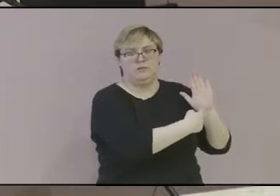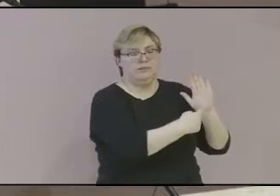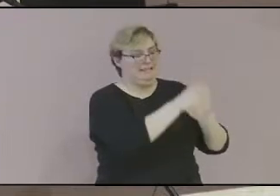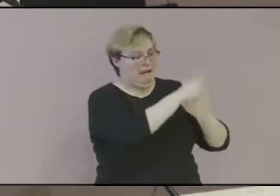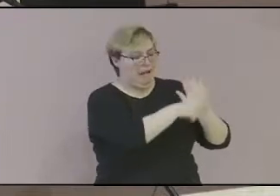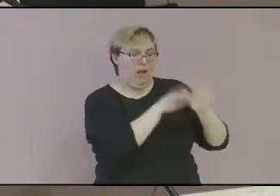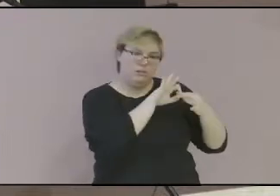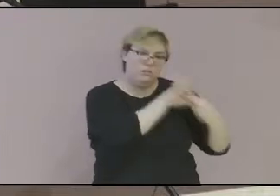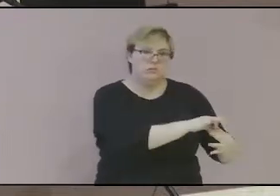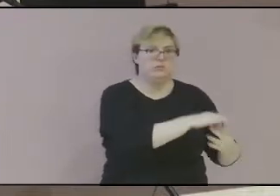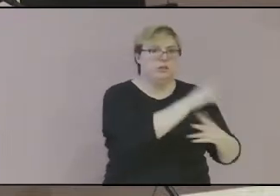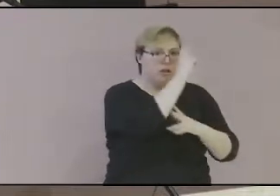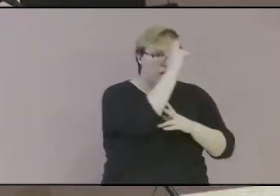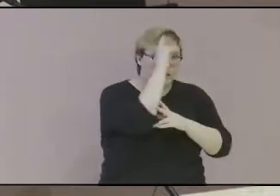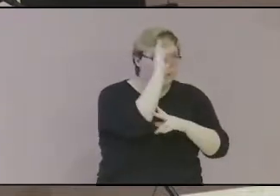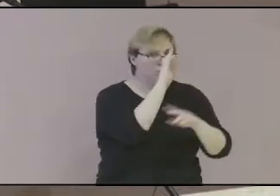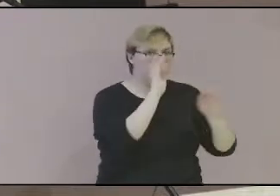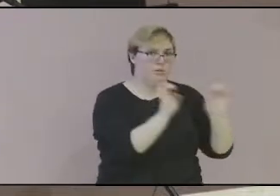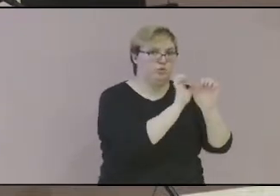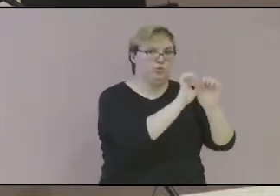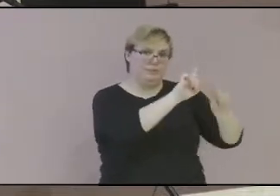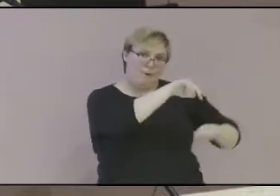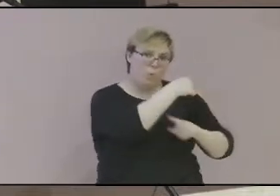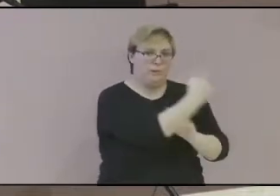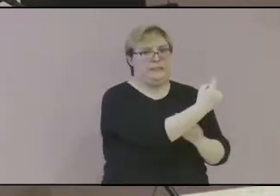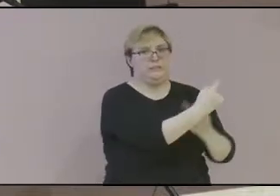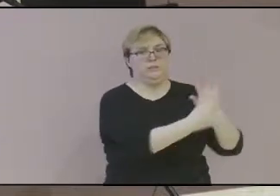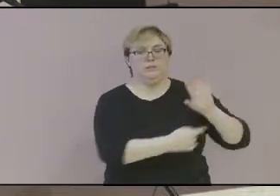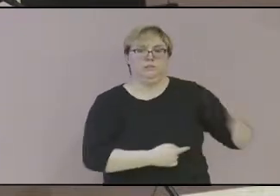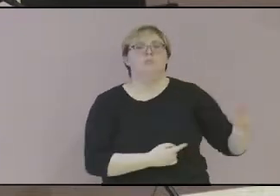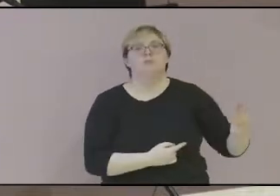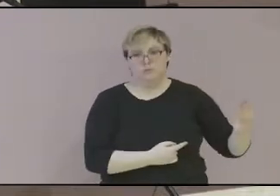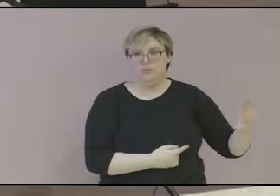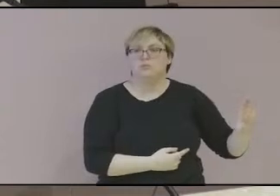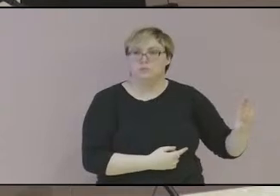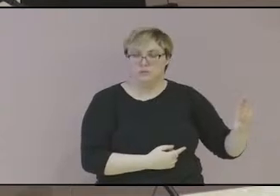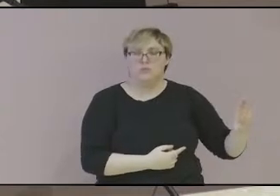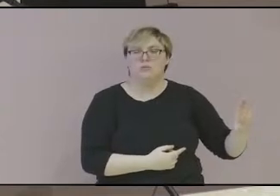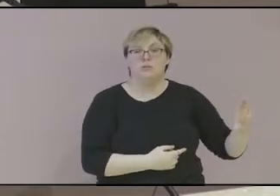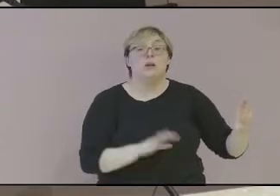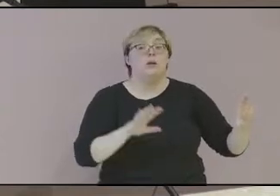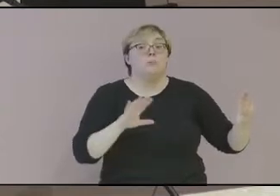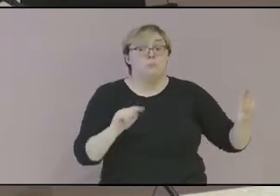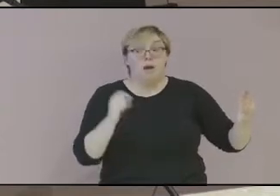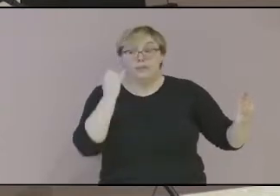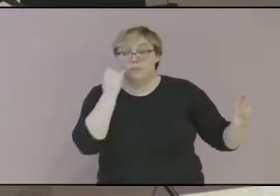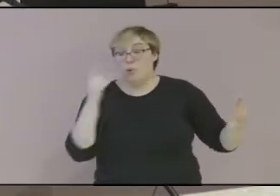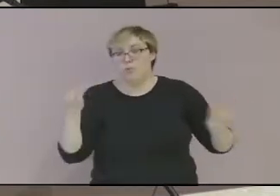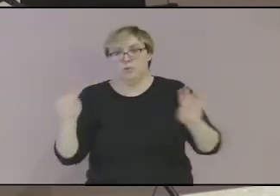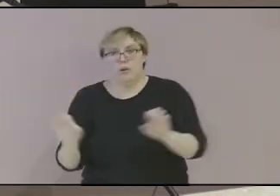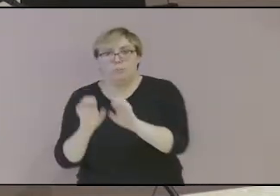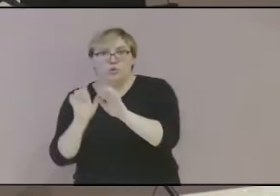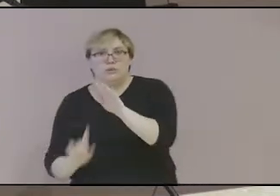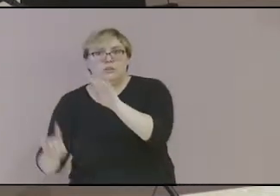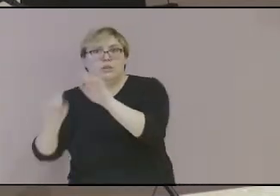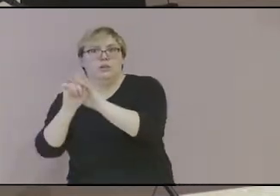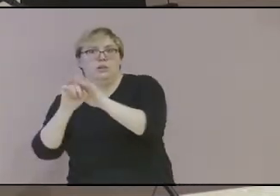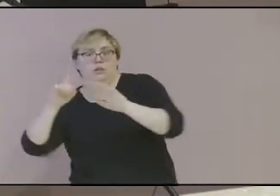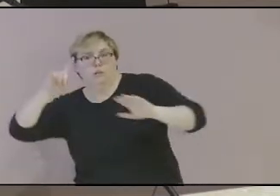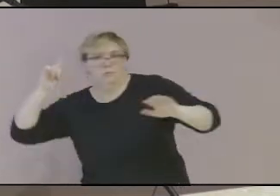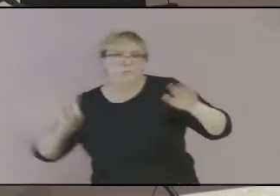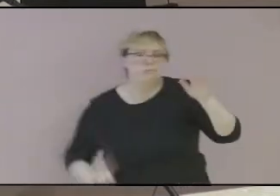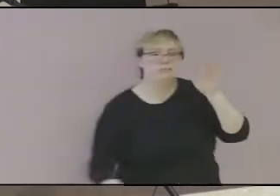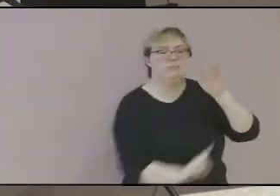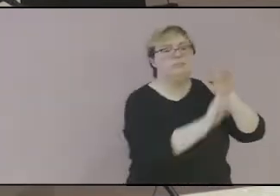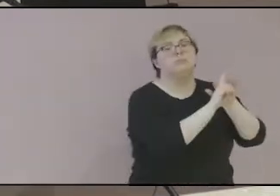facility would be subject at that point to the same protocols as everyone else. So someone newly given a ventilator, if